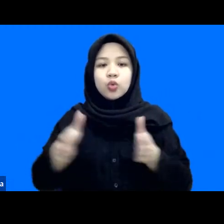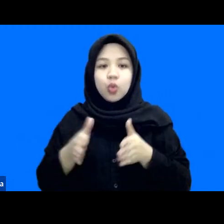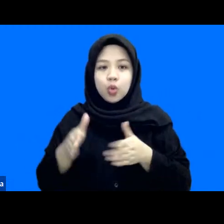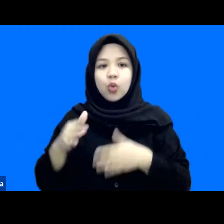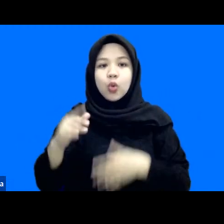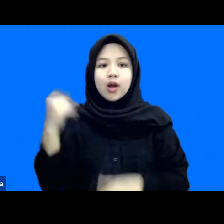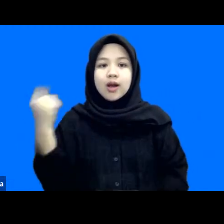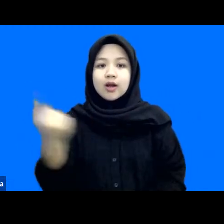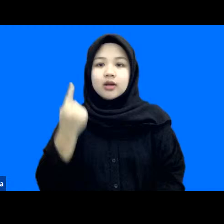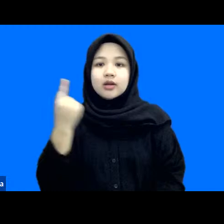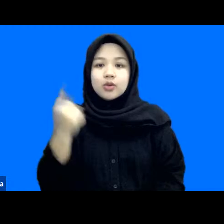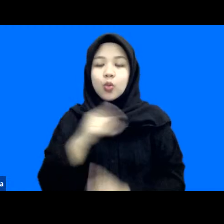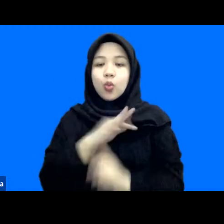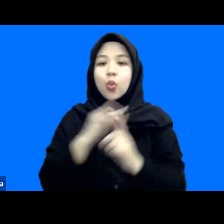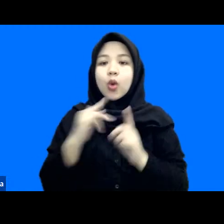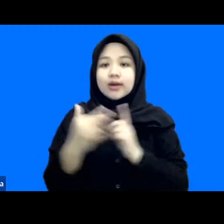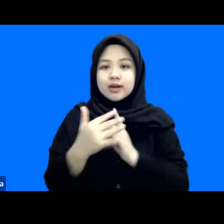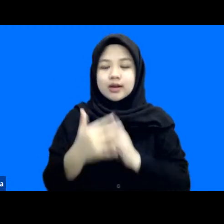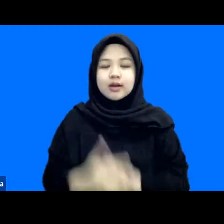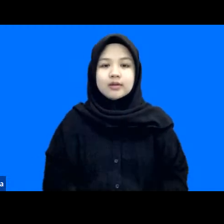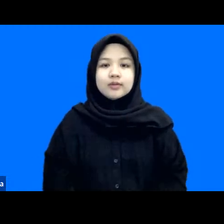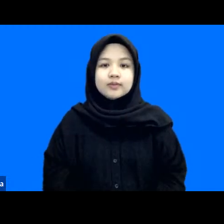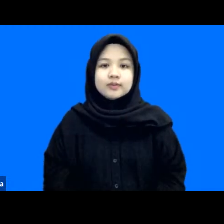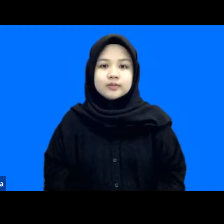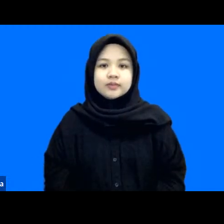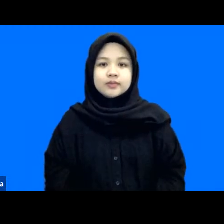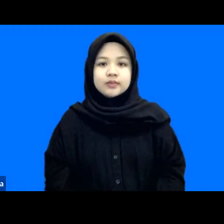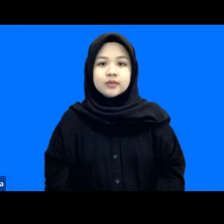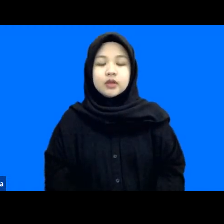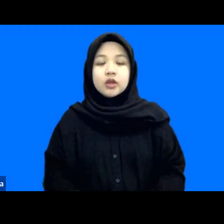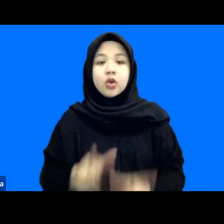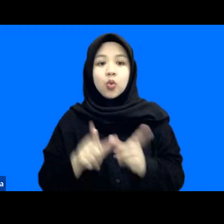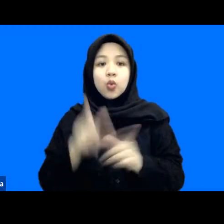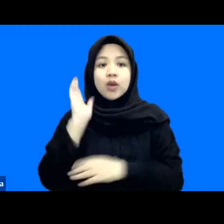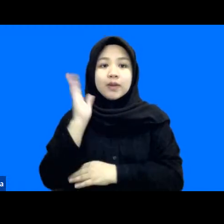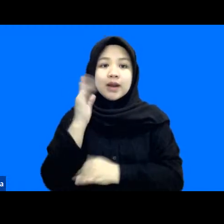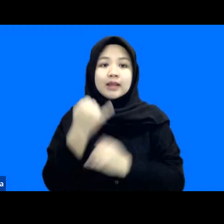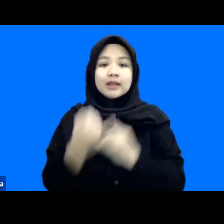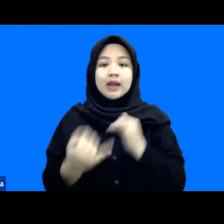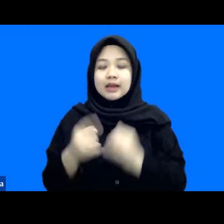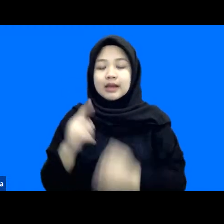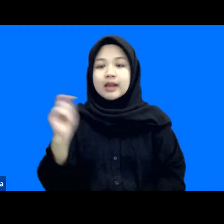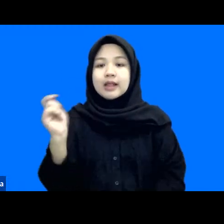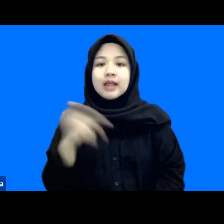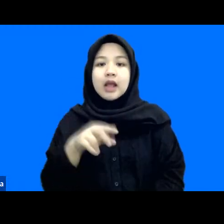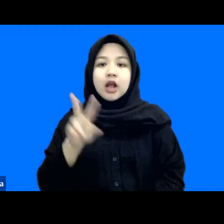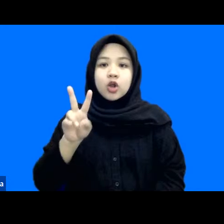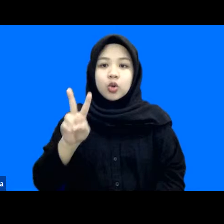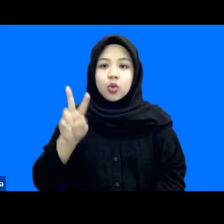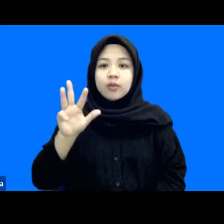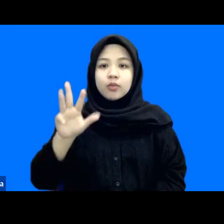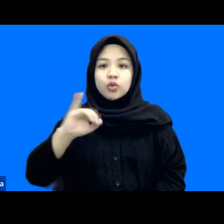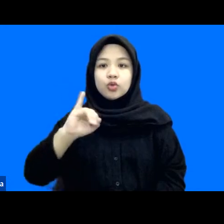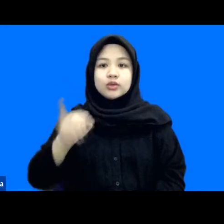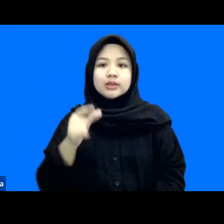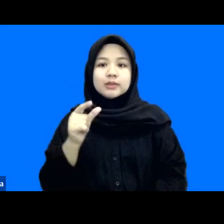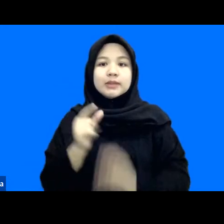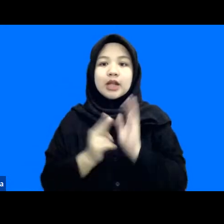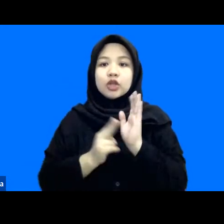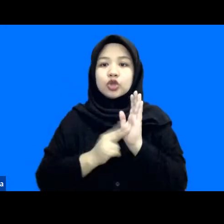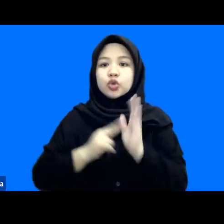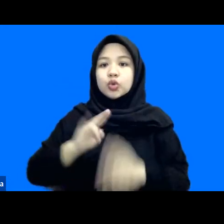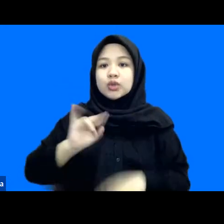webinar is on June 29 with the topic on